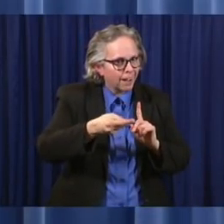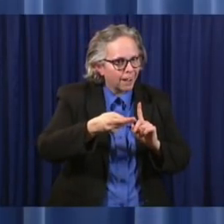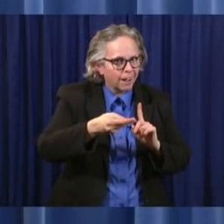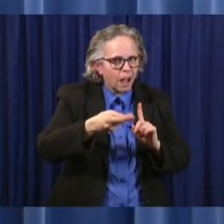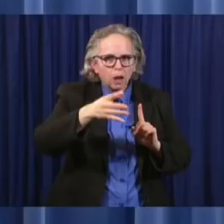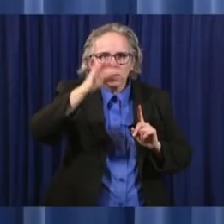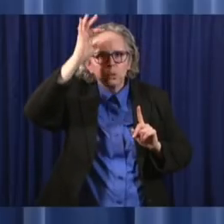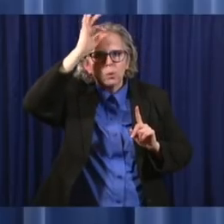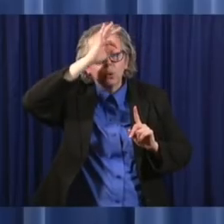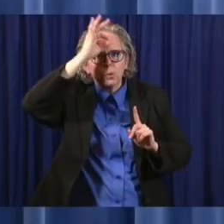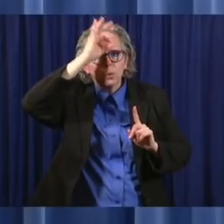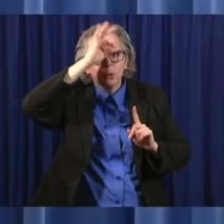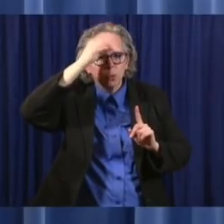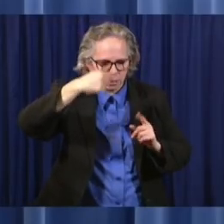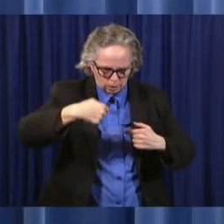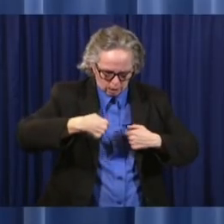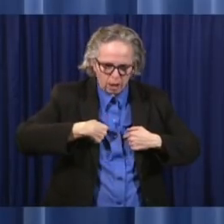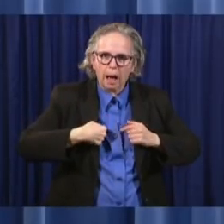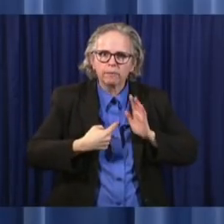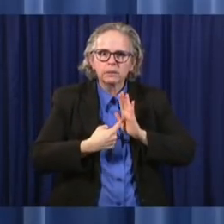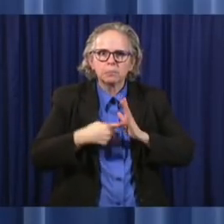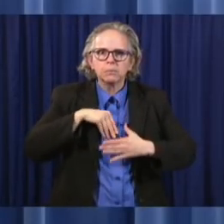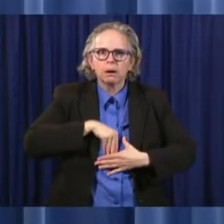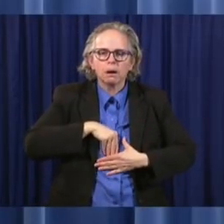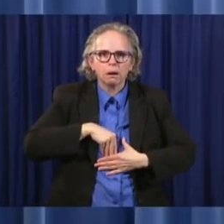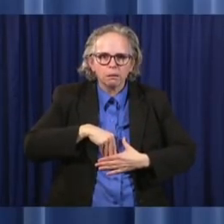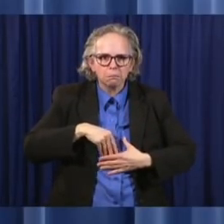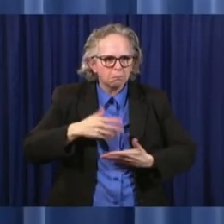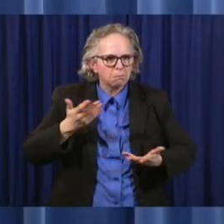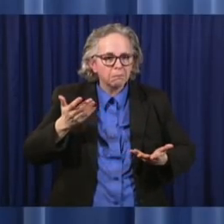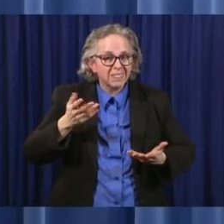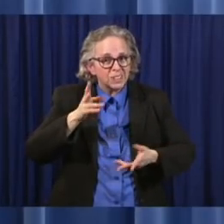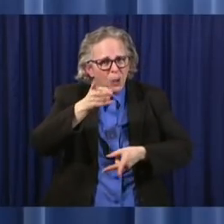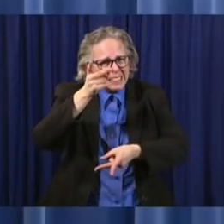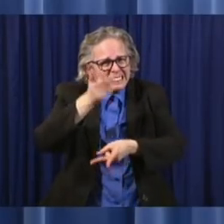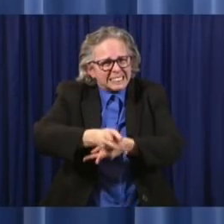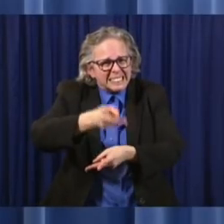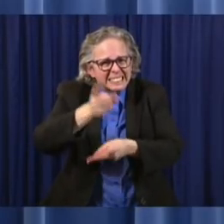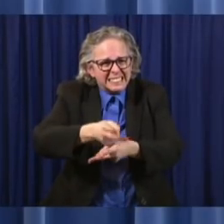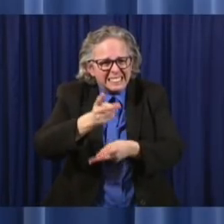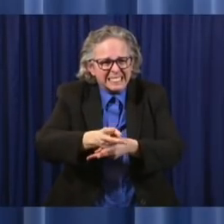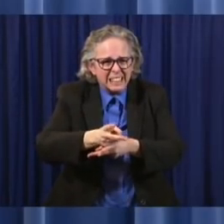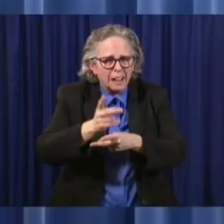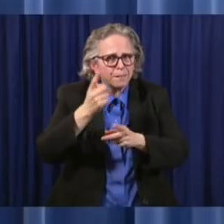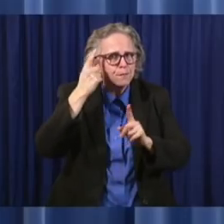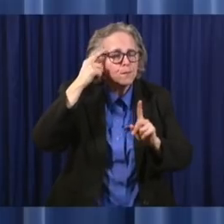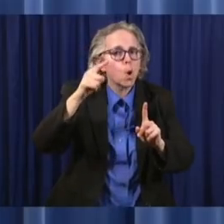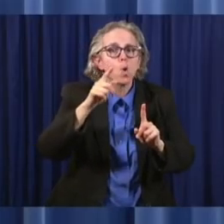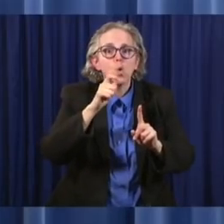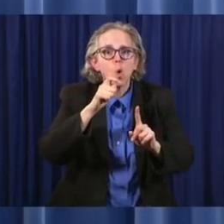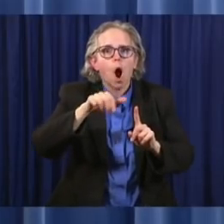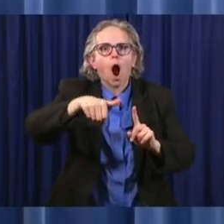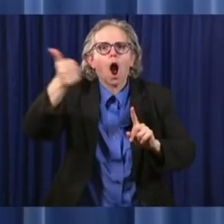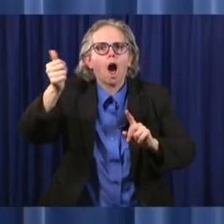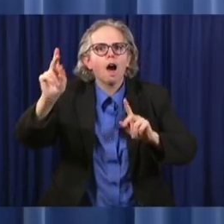fact, a carrier. So again, being careful for others, wearing that mask for